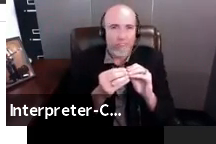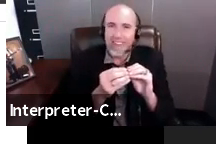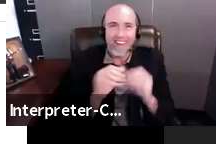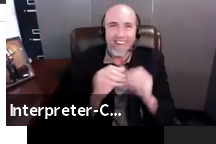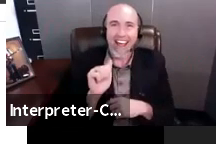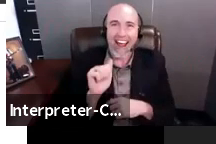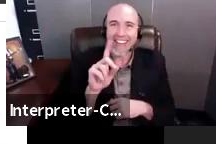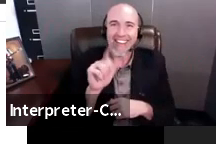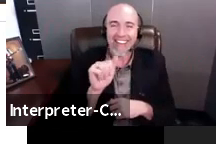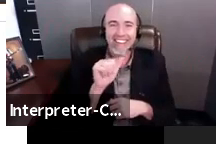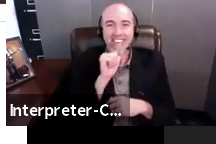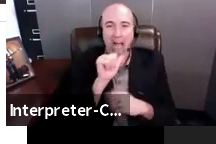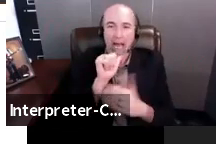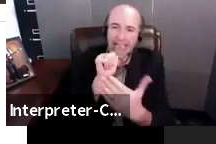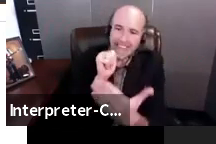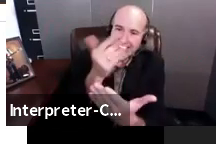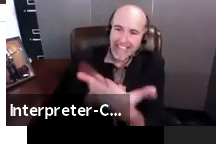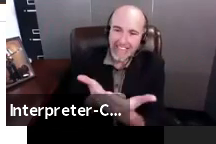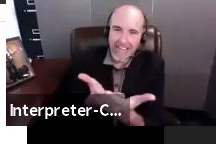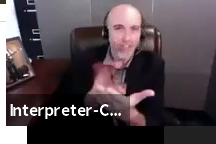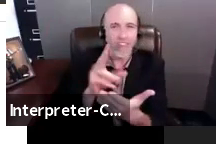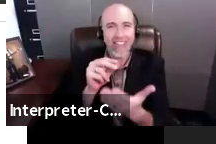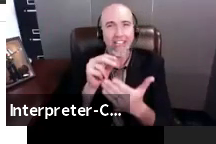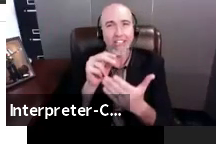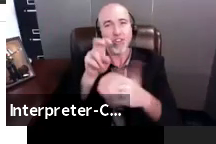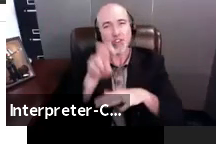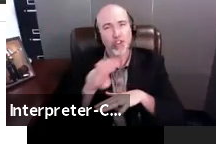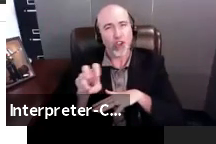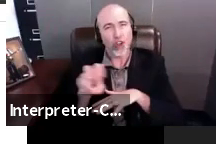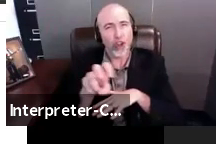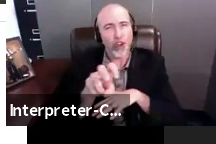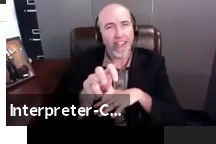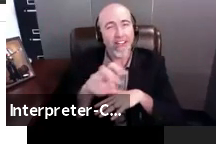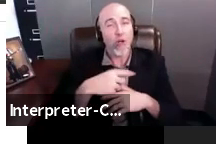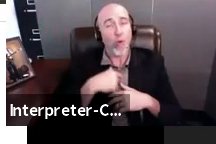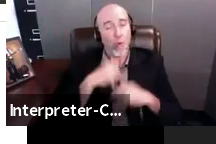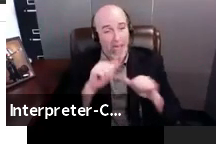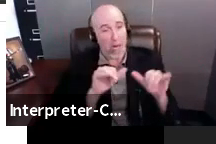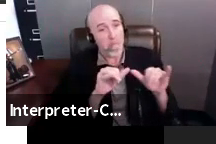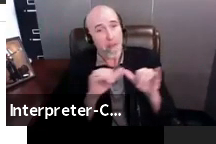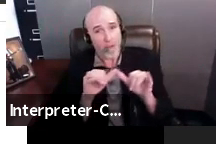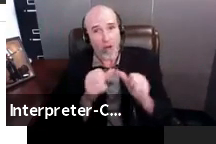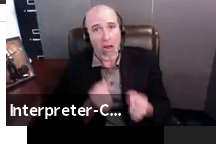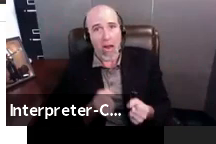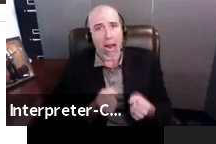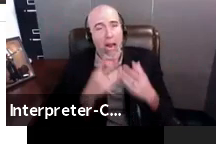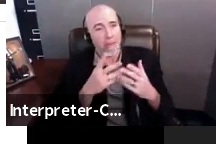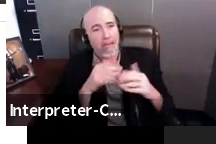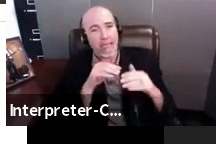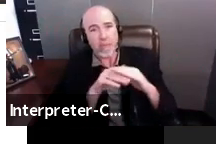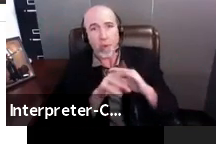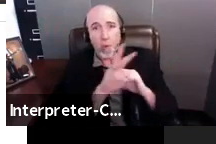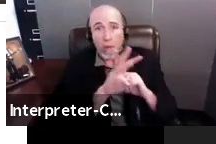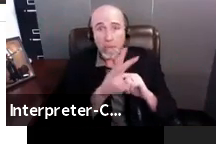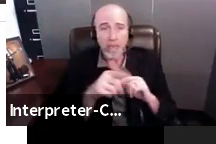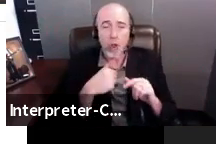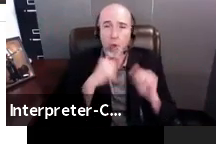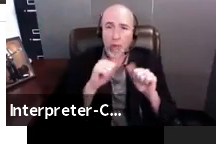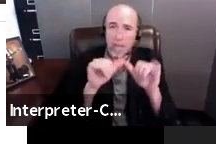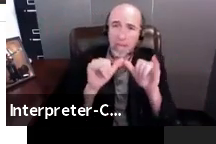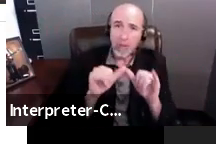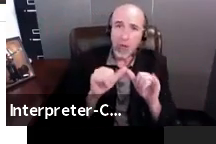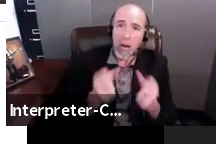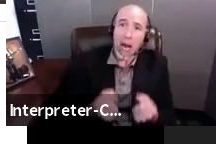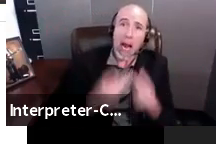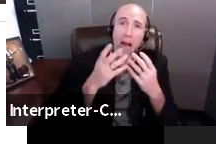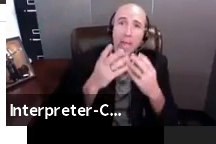a destination, it's a journey. We can measure the number of accessible websites. We can measure the number